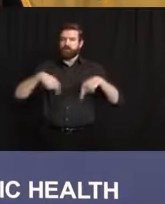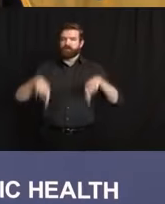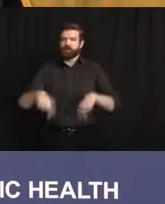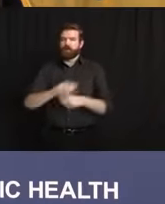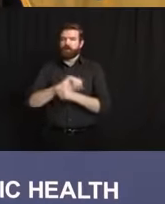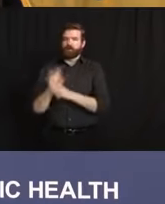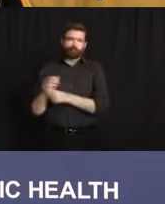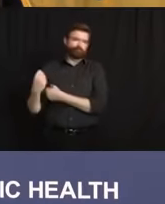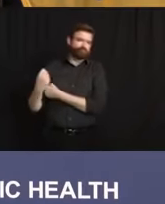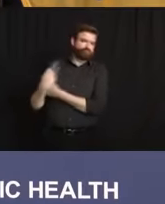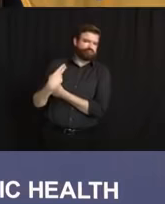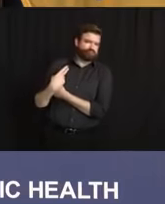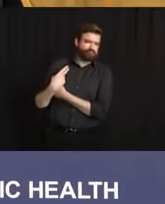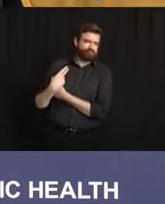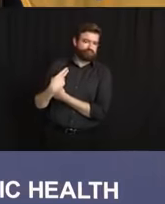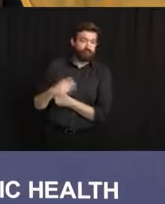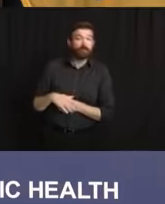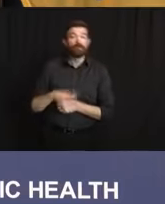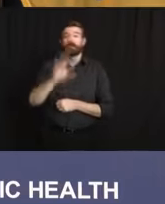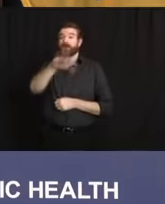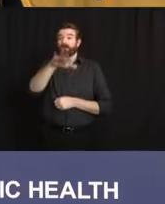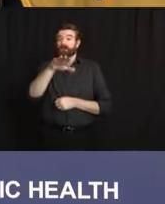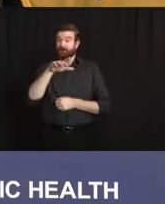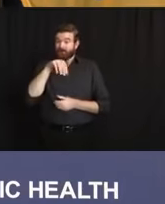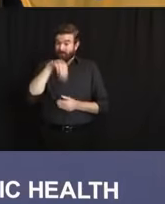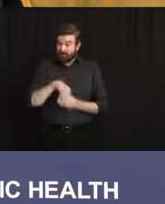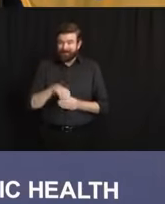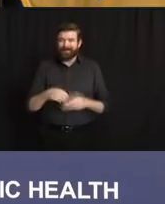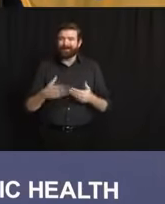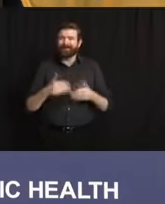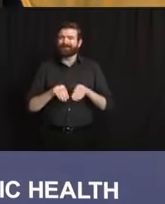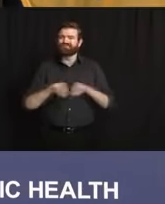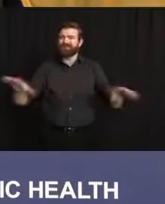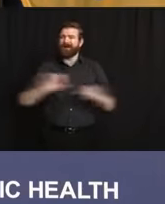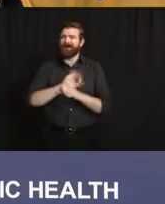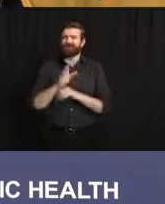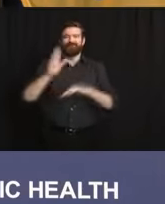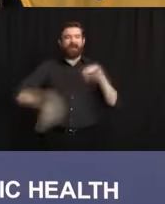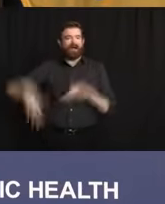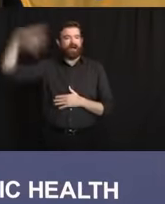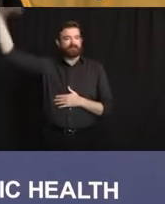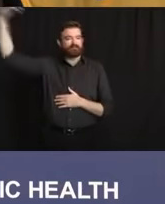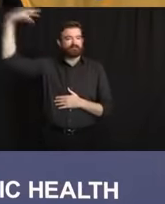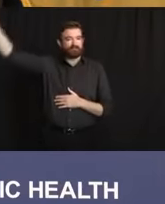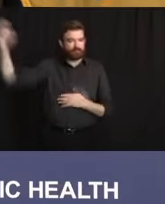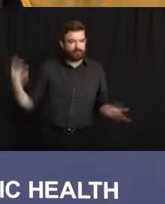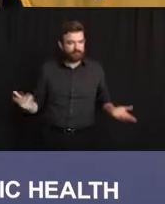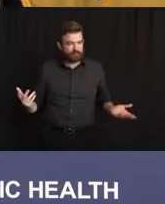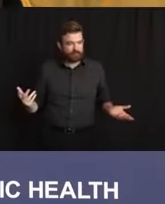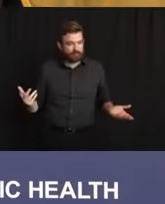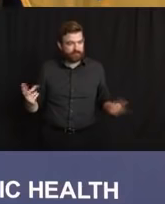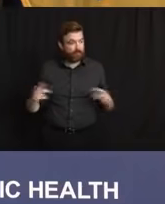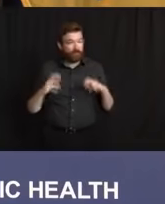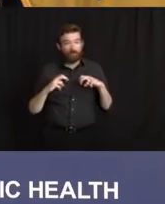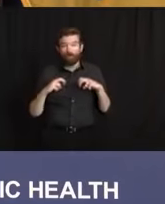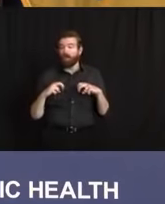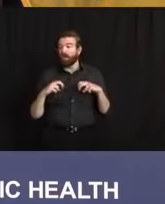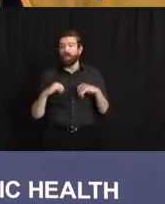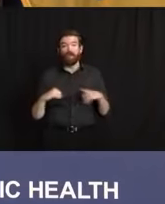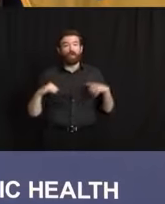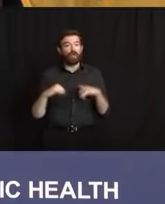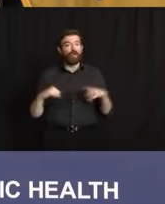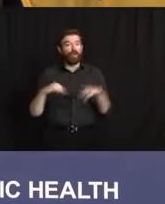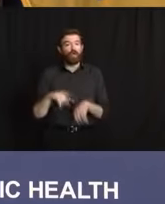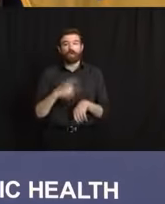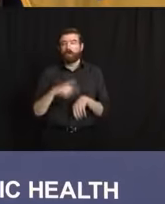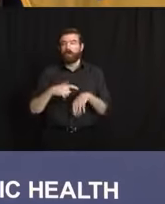more lethal than the virus outside, particularly when you've got a sedentary, lack of ventilation, close proximity realities. And